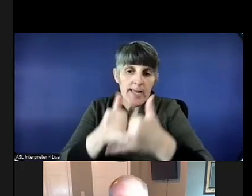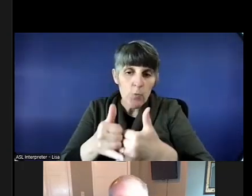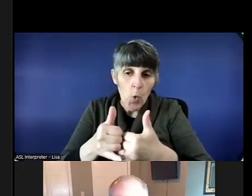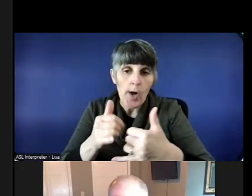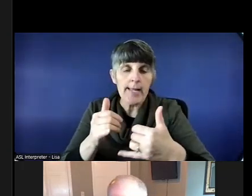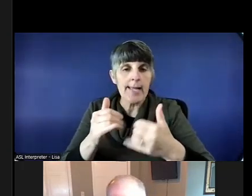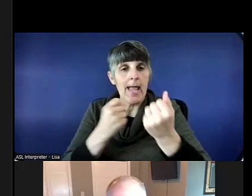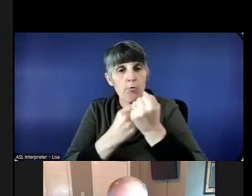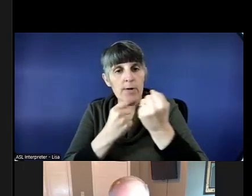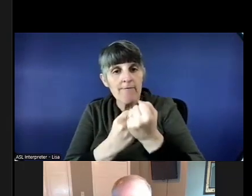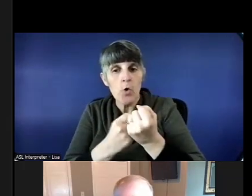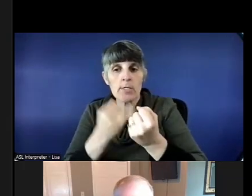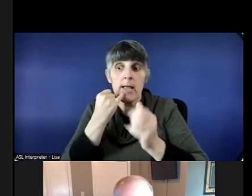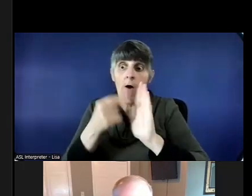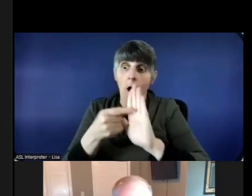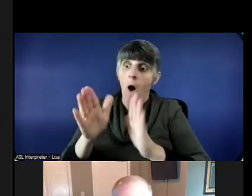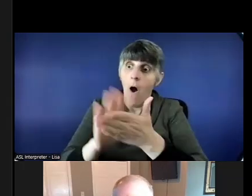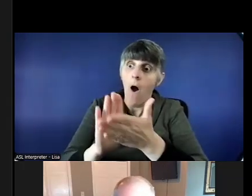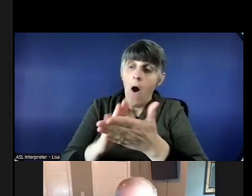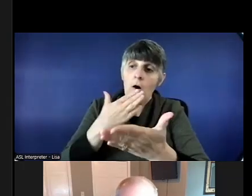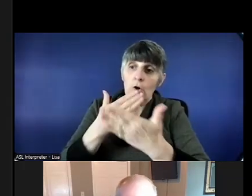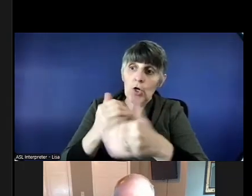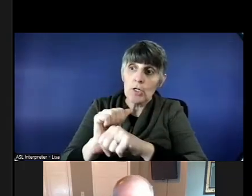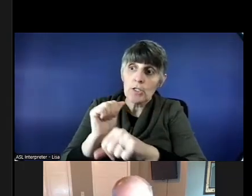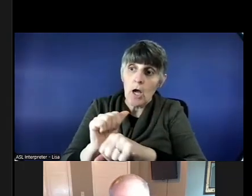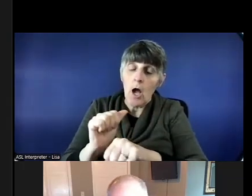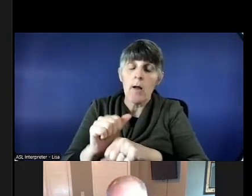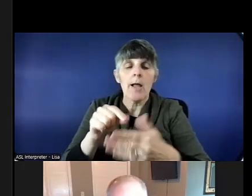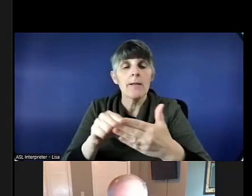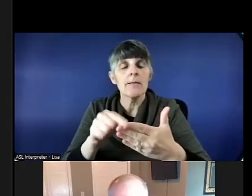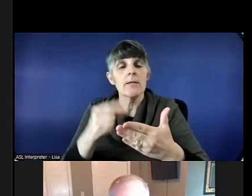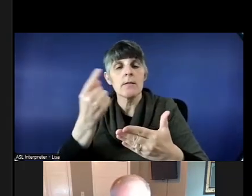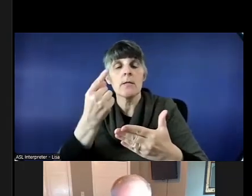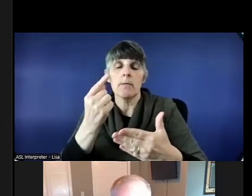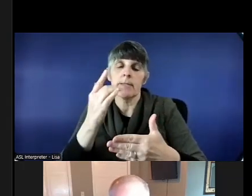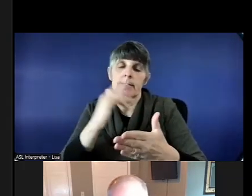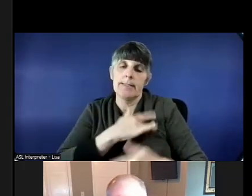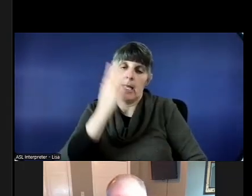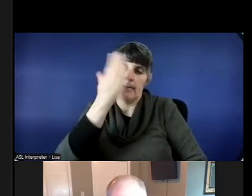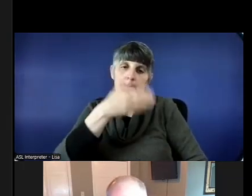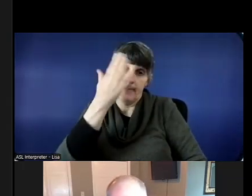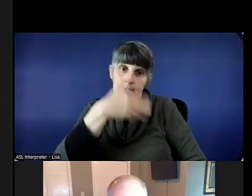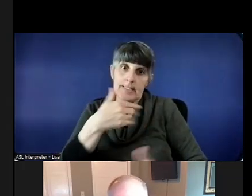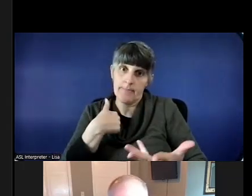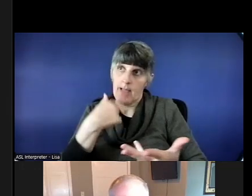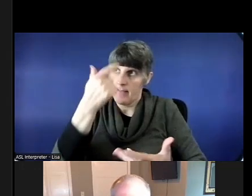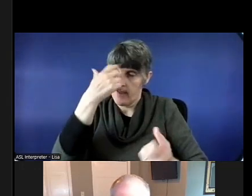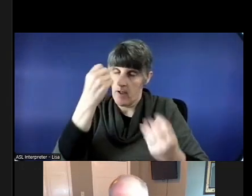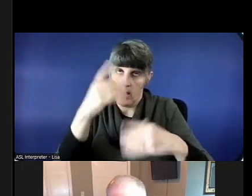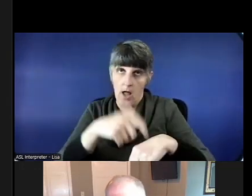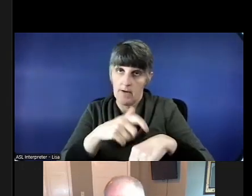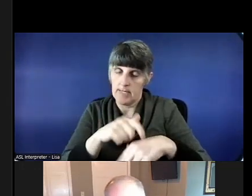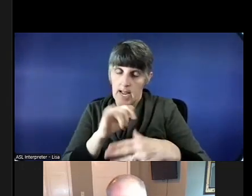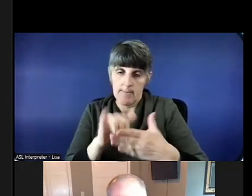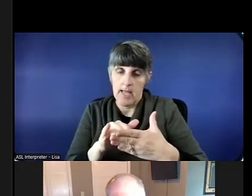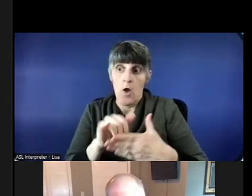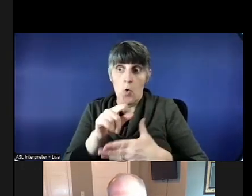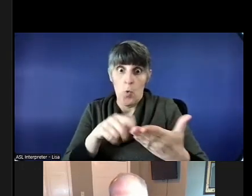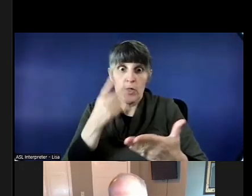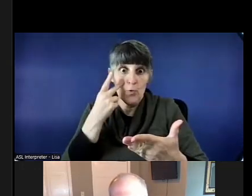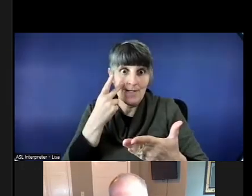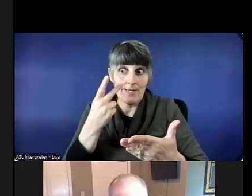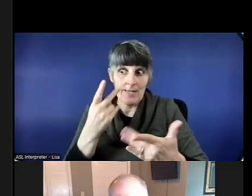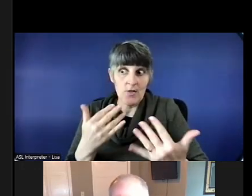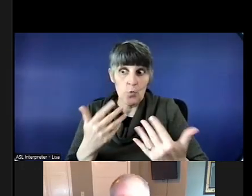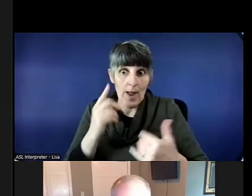reinforcing when the student is displaying the appropriate behaviors. And this is something often missed, honestly. I think there's a lot of times that what you see is